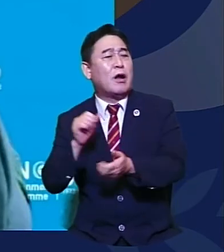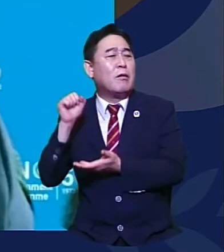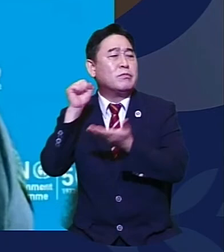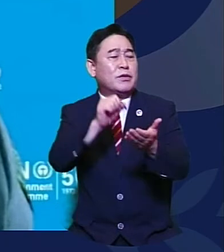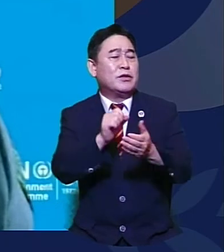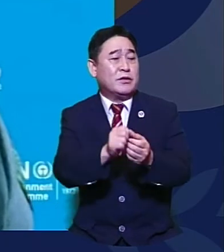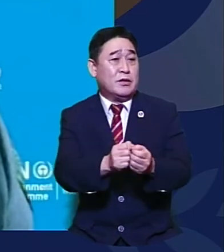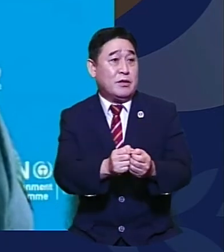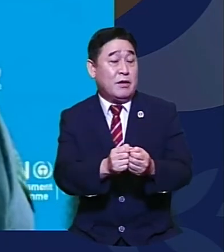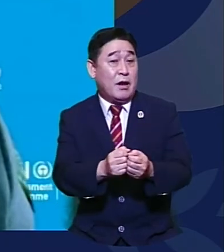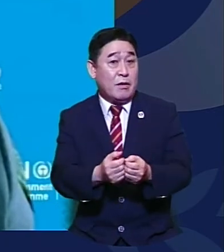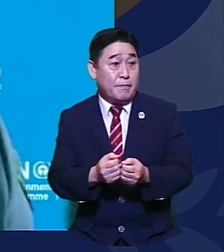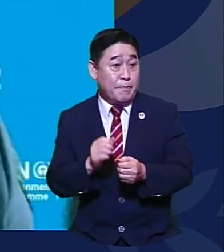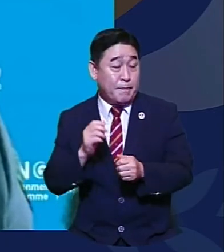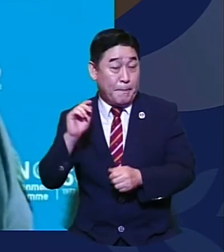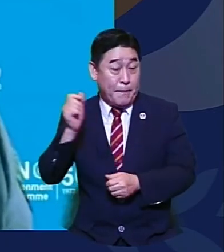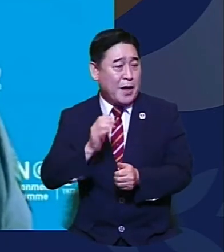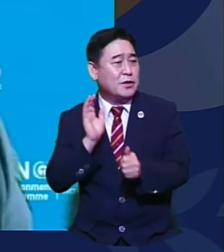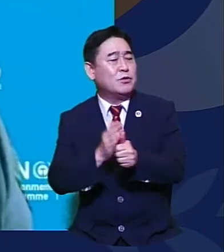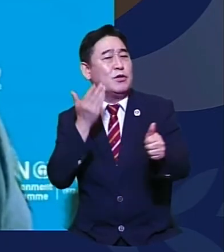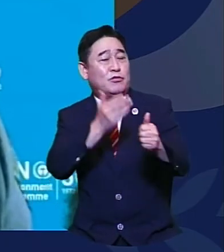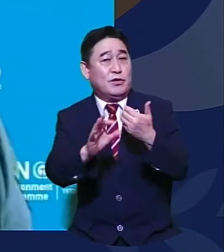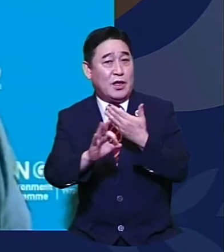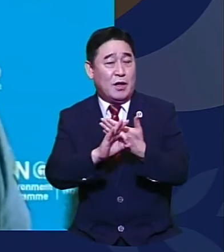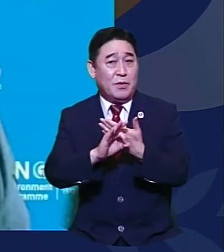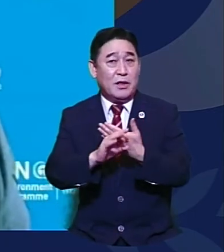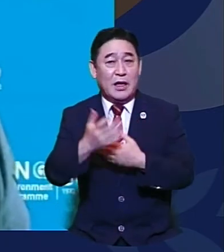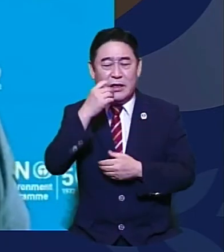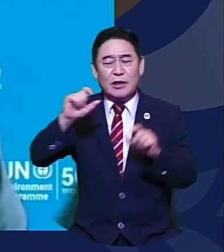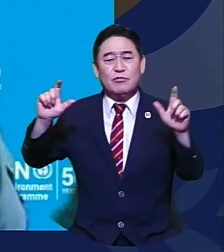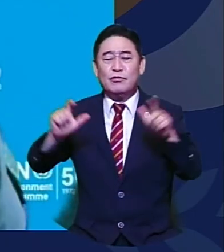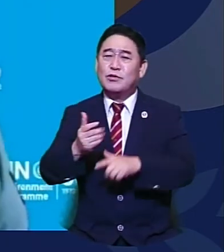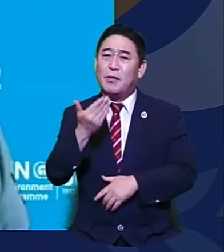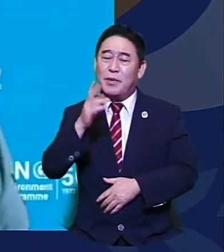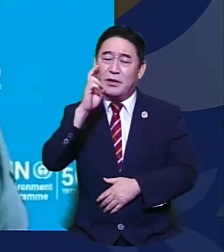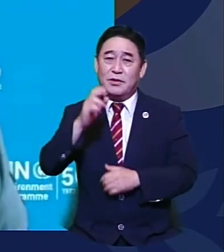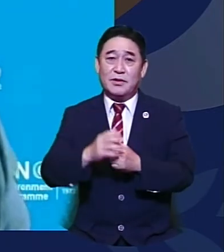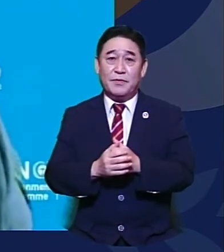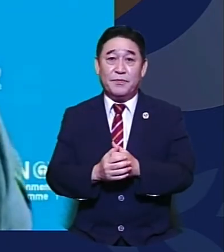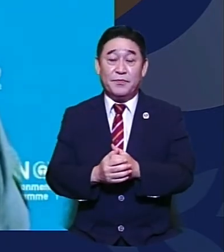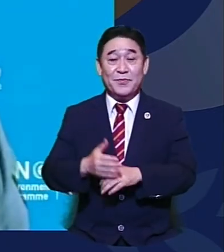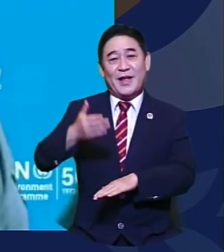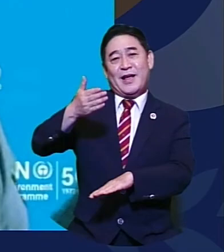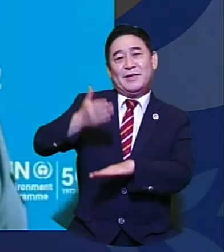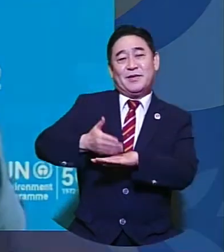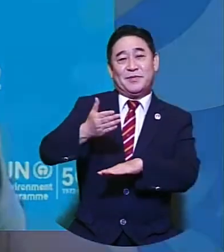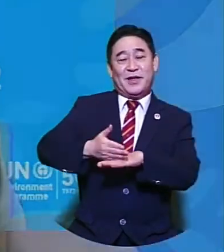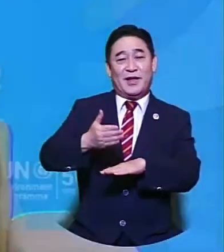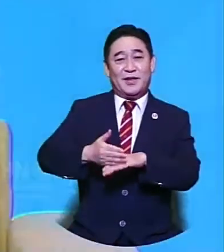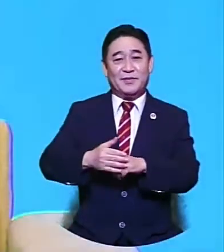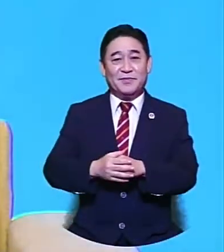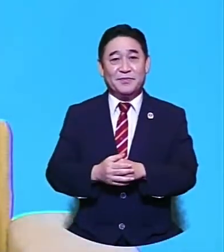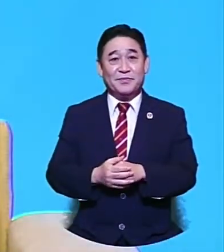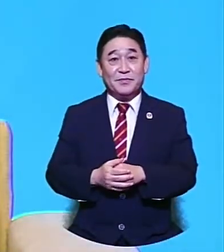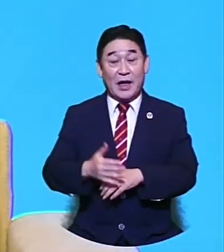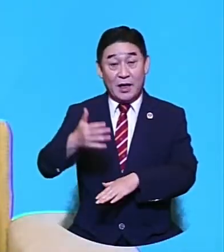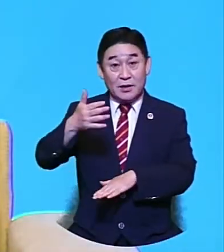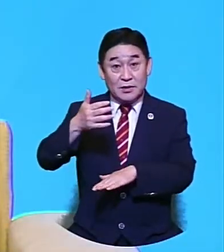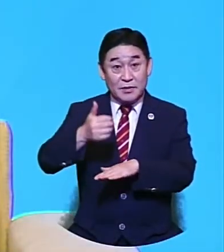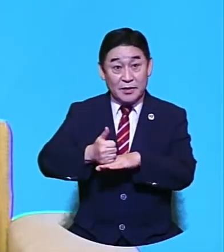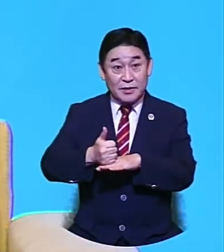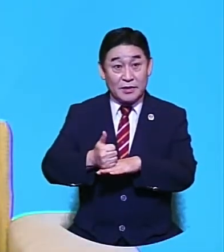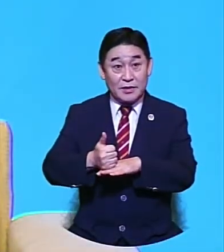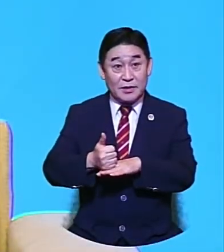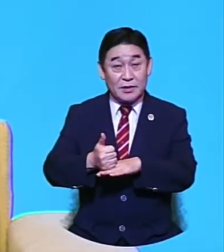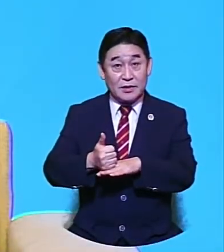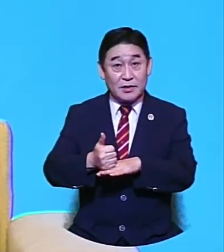the 2 points that I wanted to add. Thank you. Thank you, Joyce. Well, the last question from the floor, I